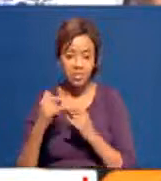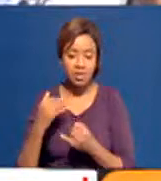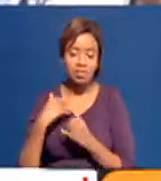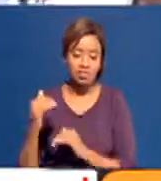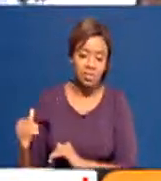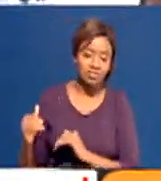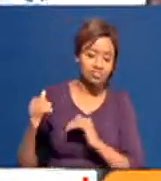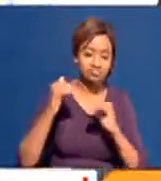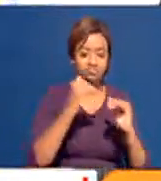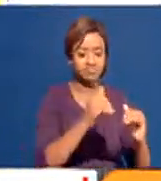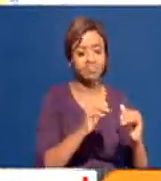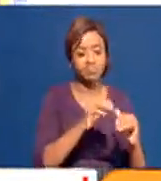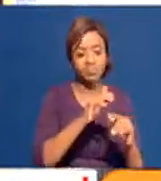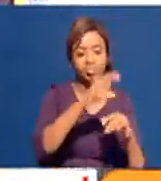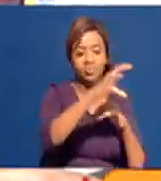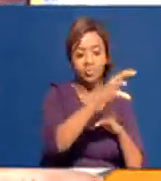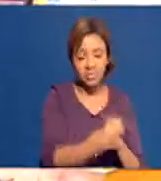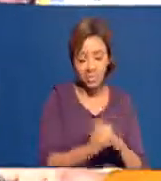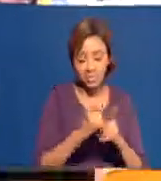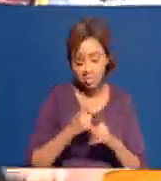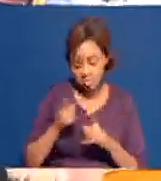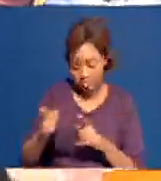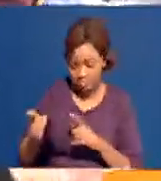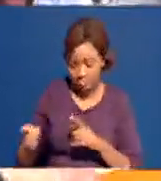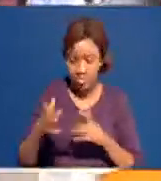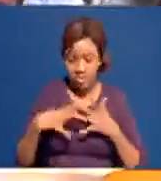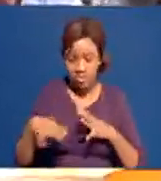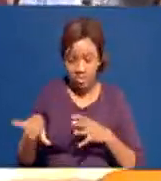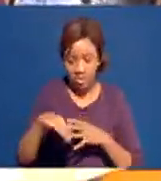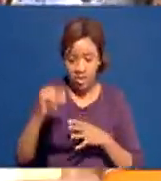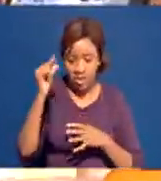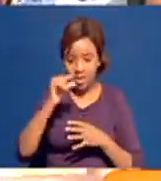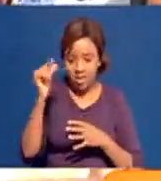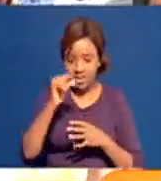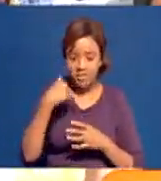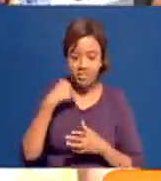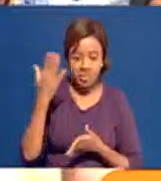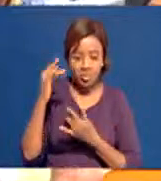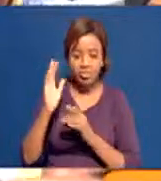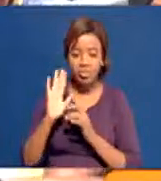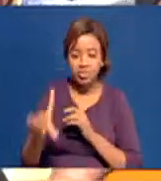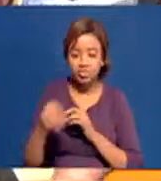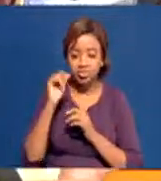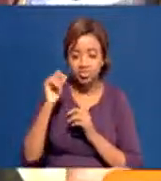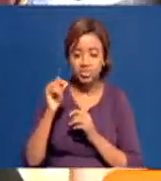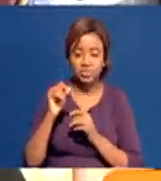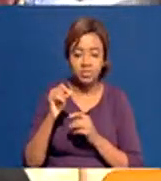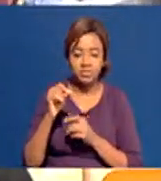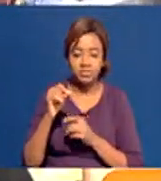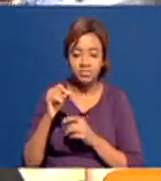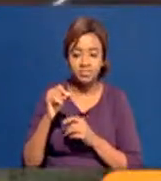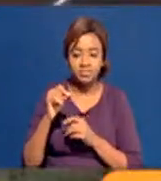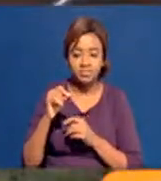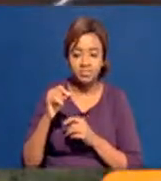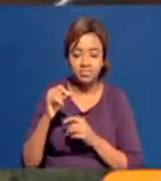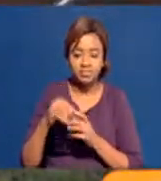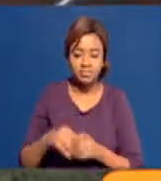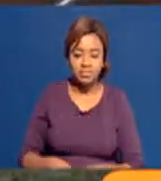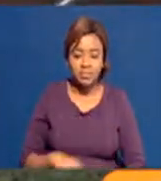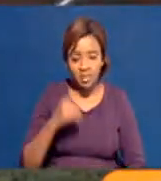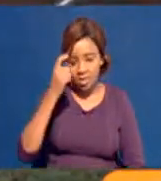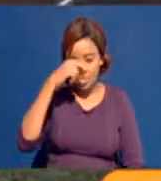am hopeful that the people of Garissa will elect a new member of parliament. In